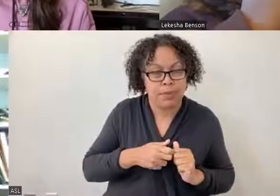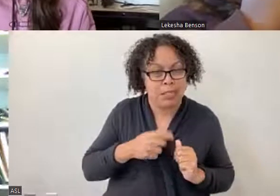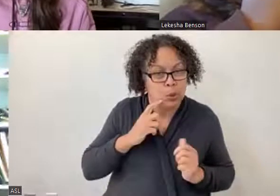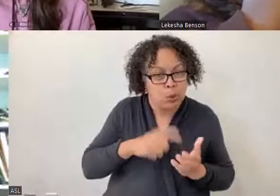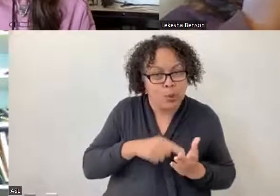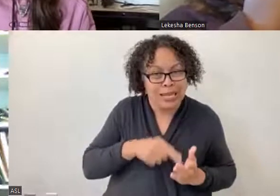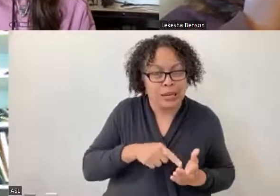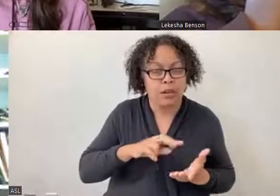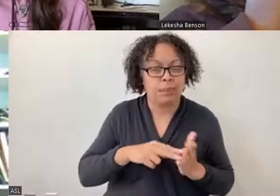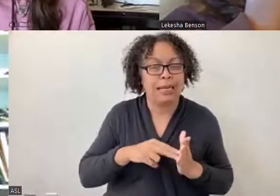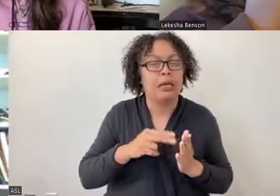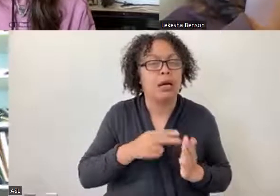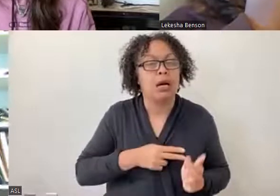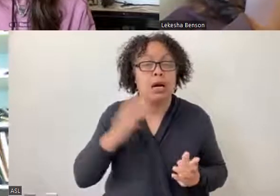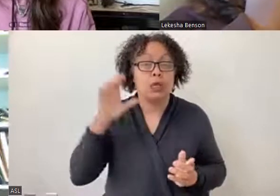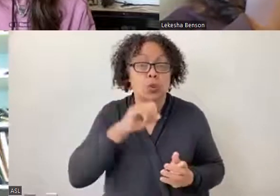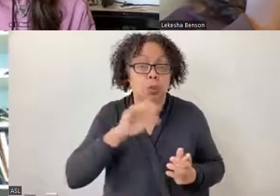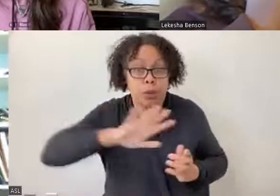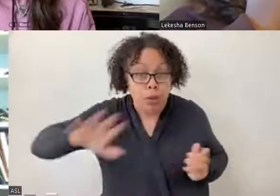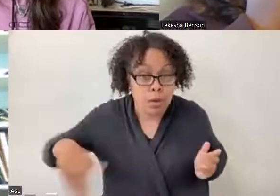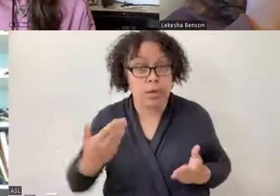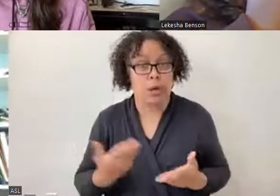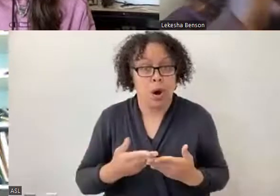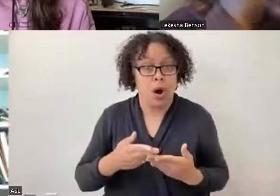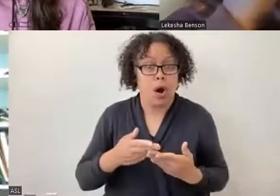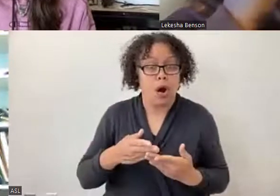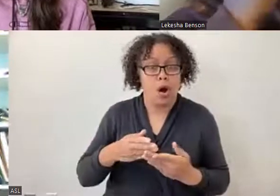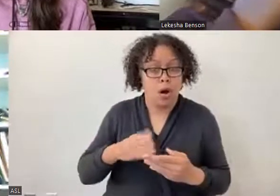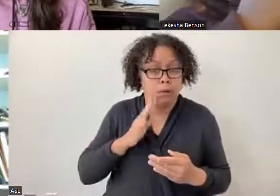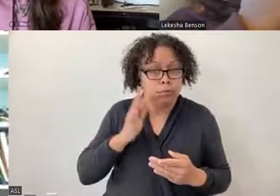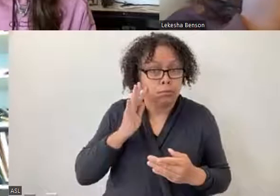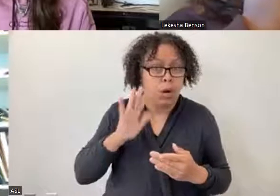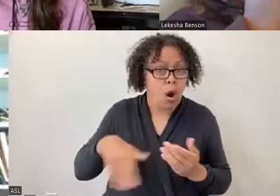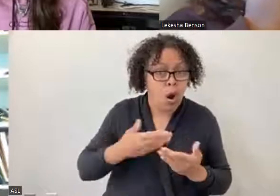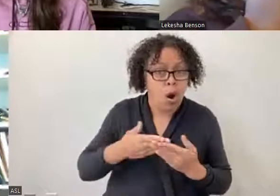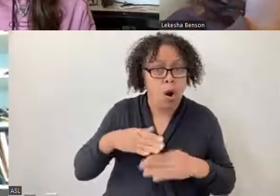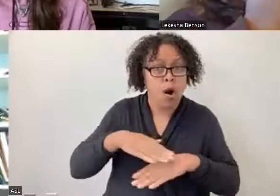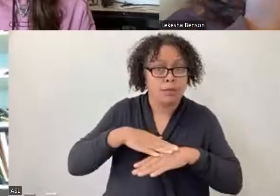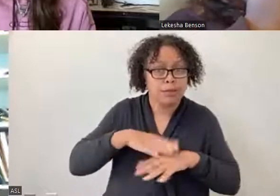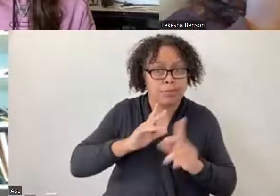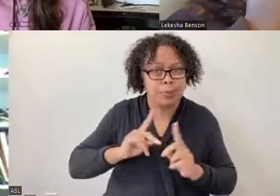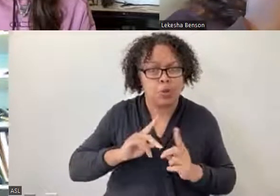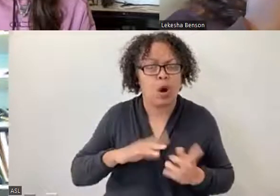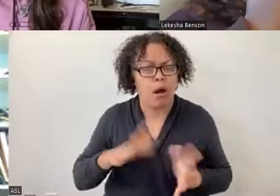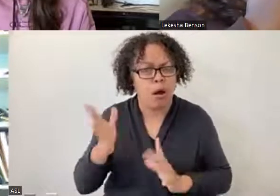Native American populations are complete disasters. And that's hugely